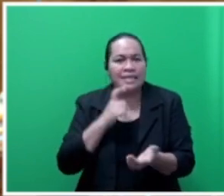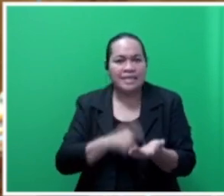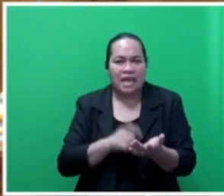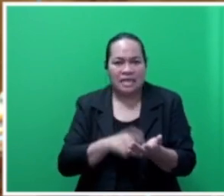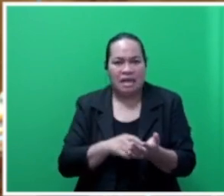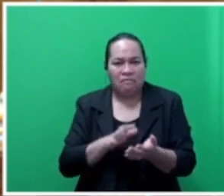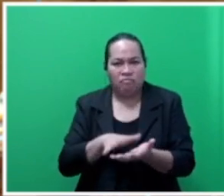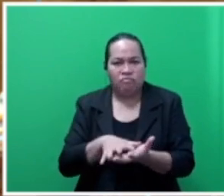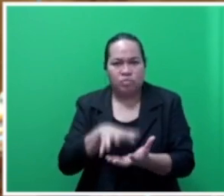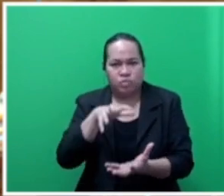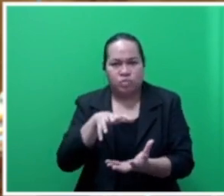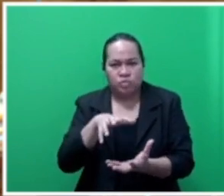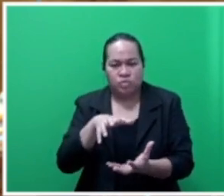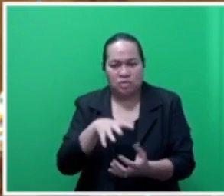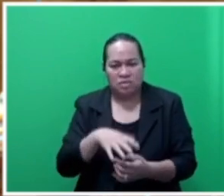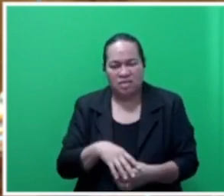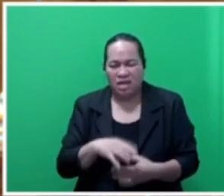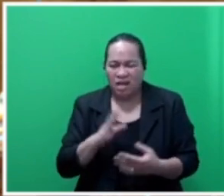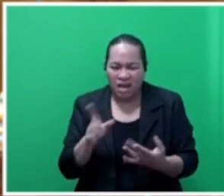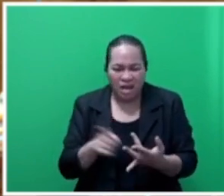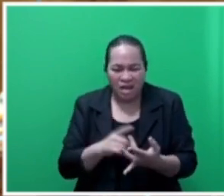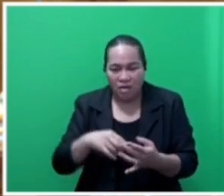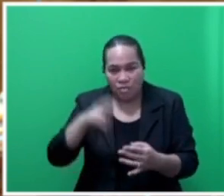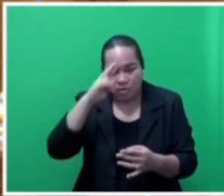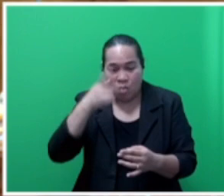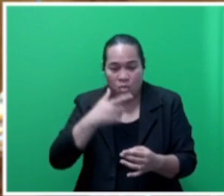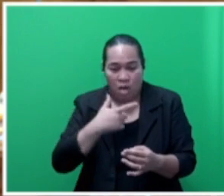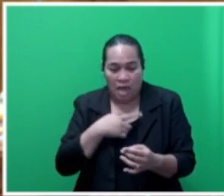Another reason for the sad state of our debt in the